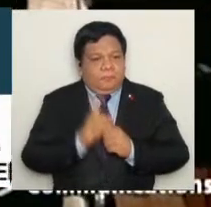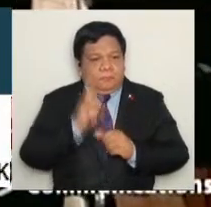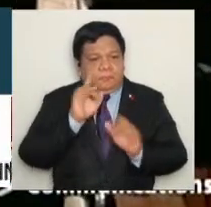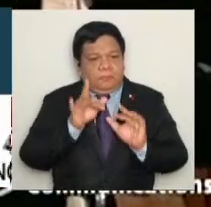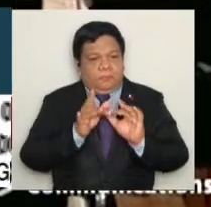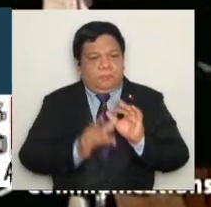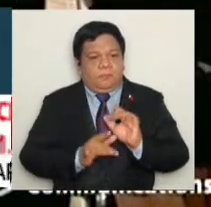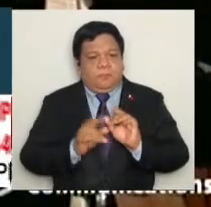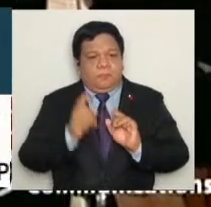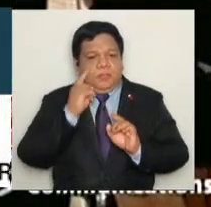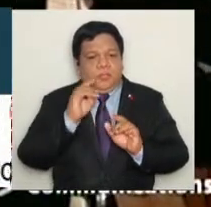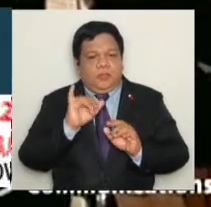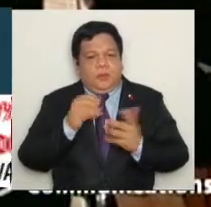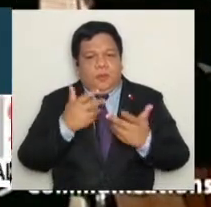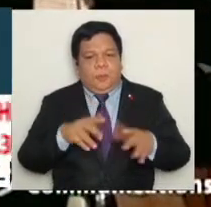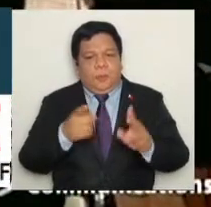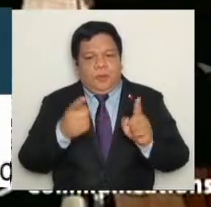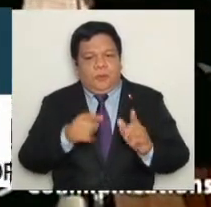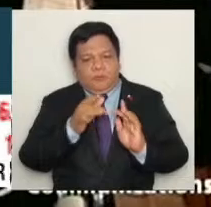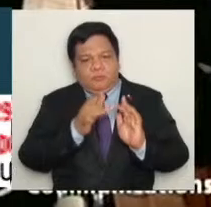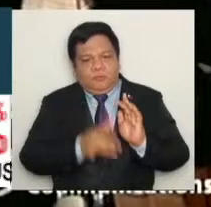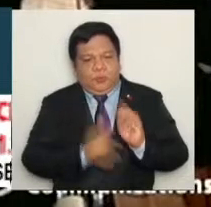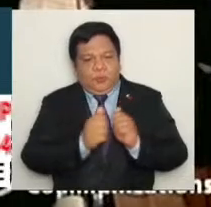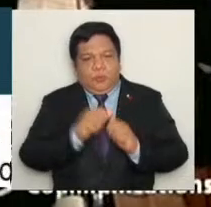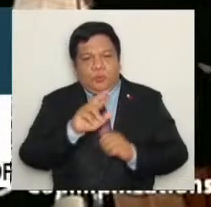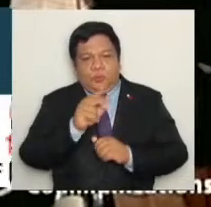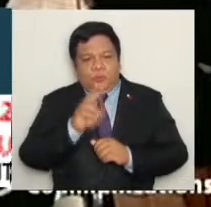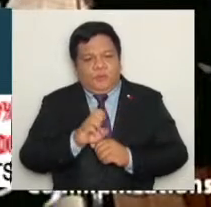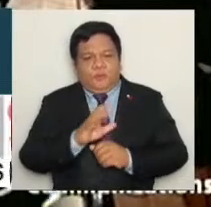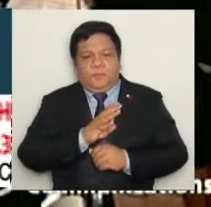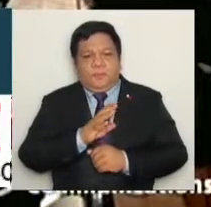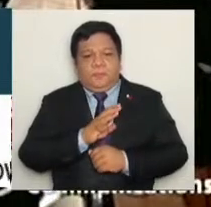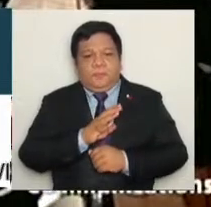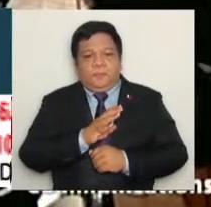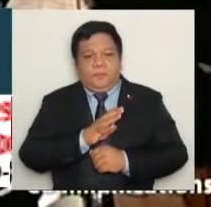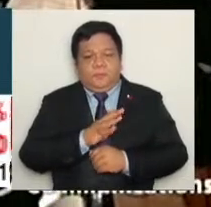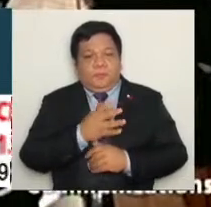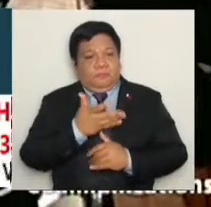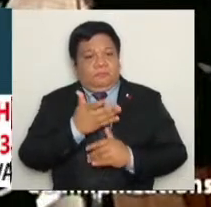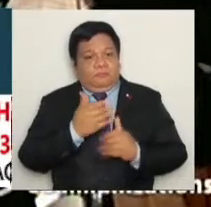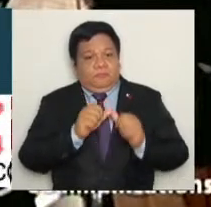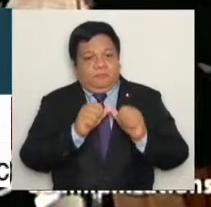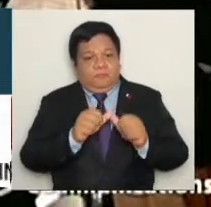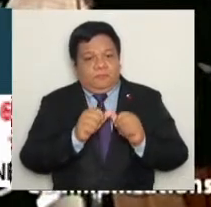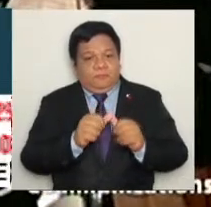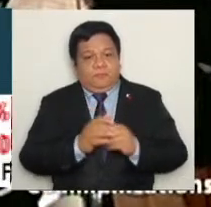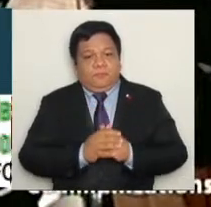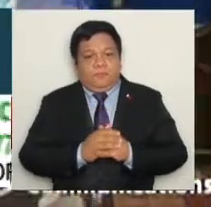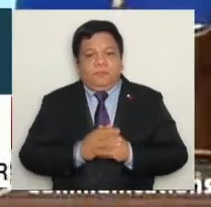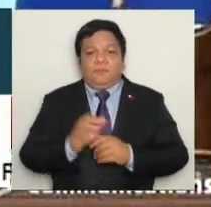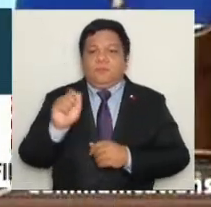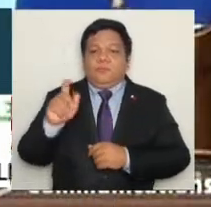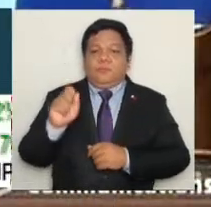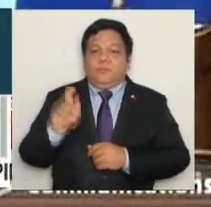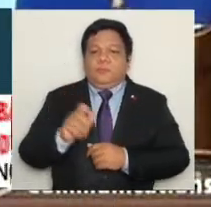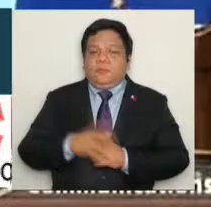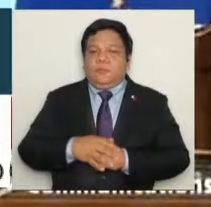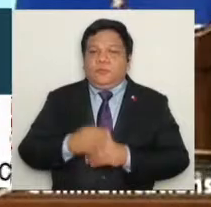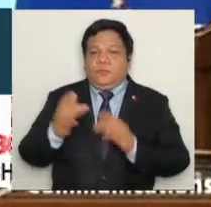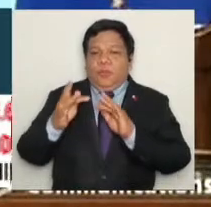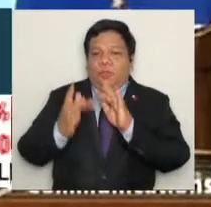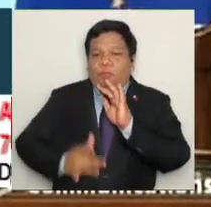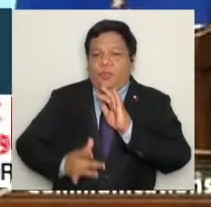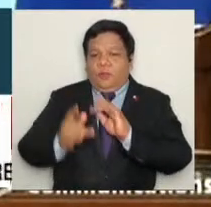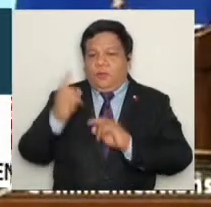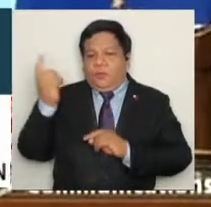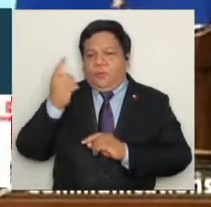Okay, we seem to have lost our connection with Secretary Roque, but no worries. Oh, there you go. Yes, I refuse to. You lost me for a while because someone